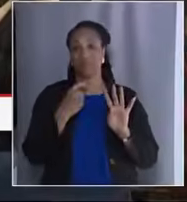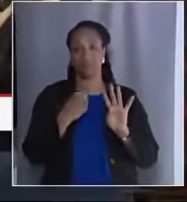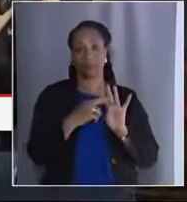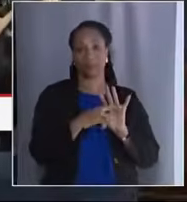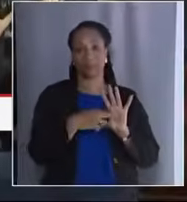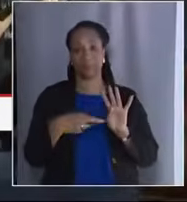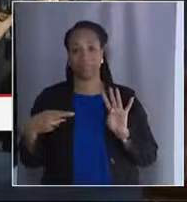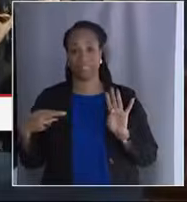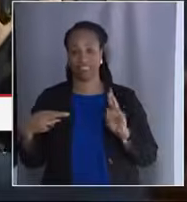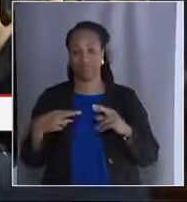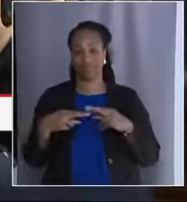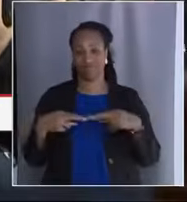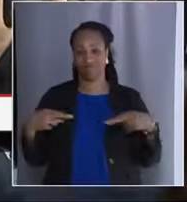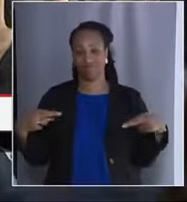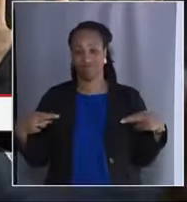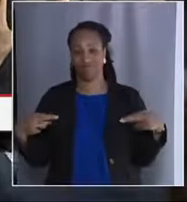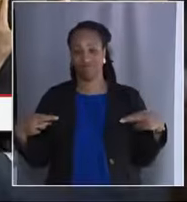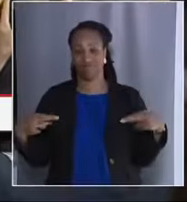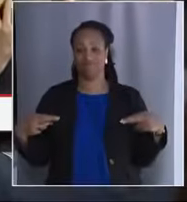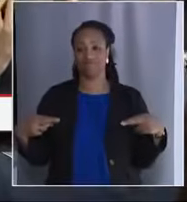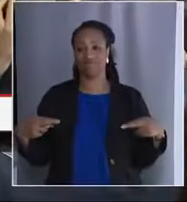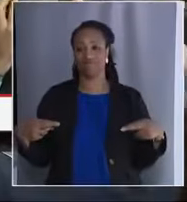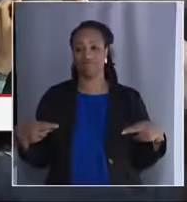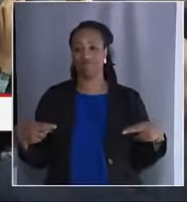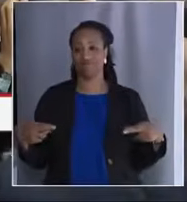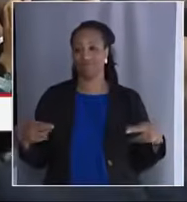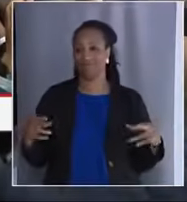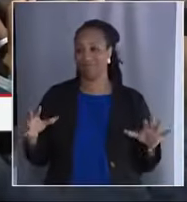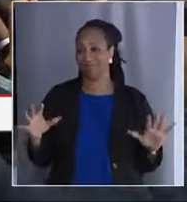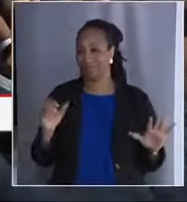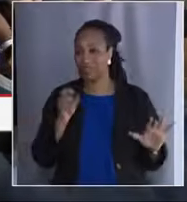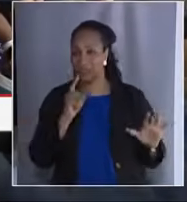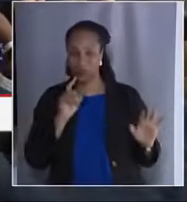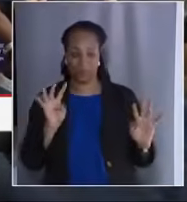you. We all fall off the stage.